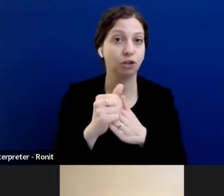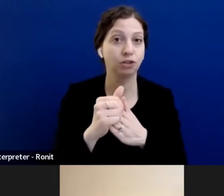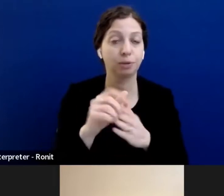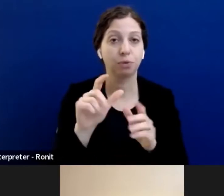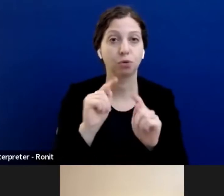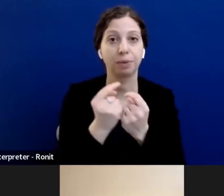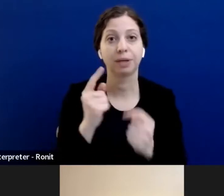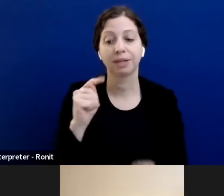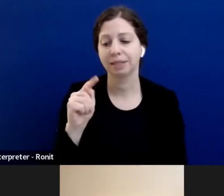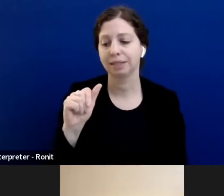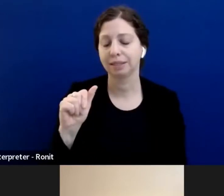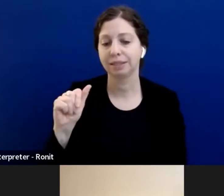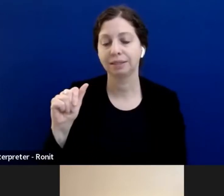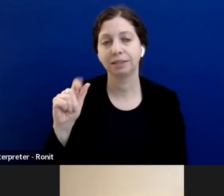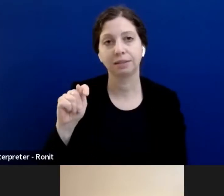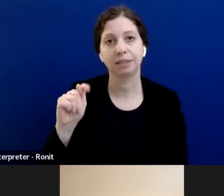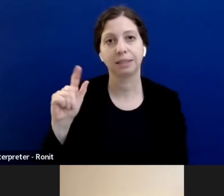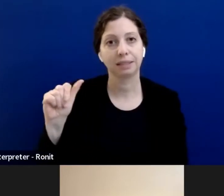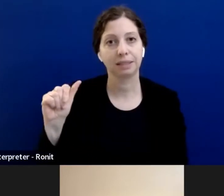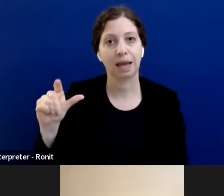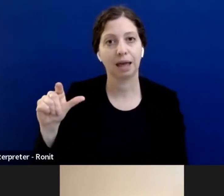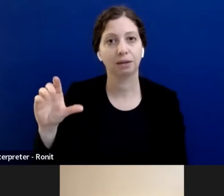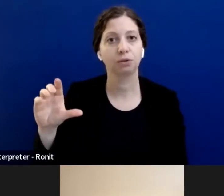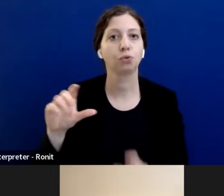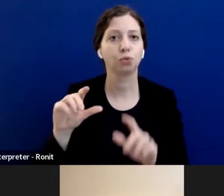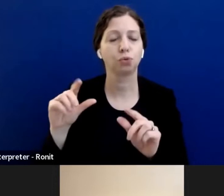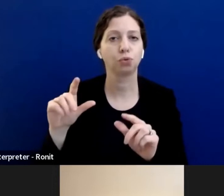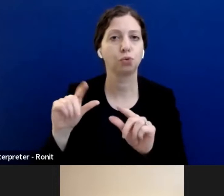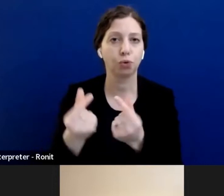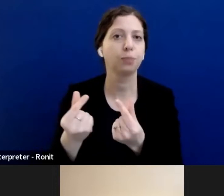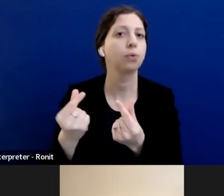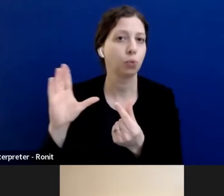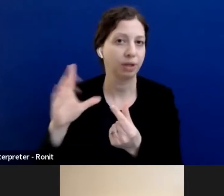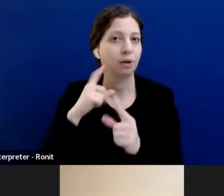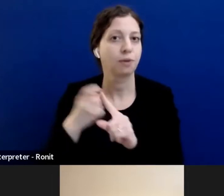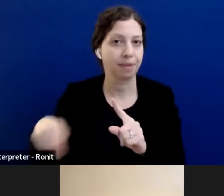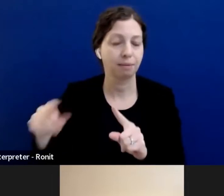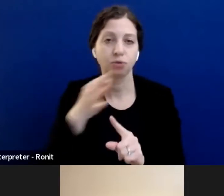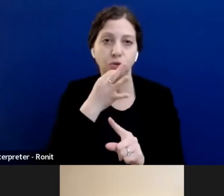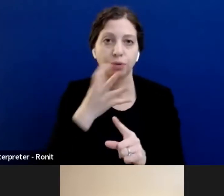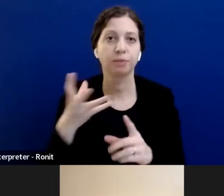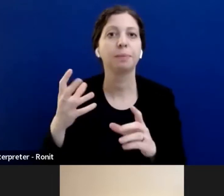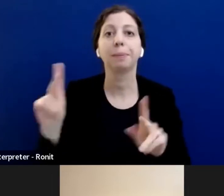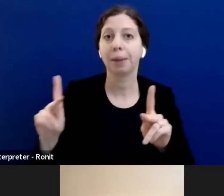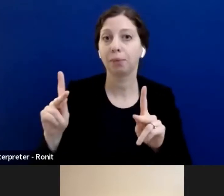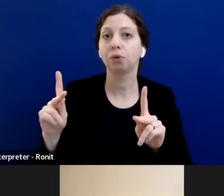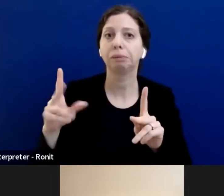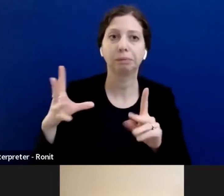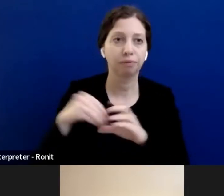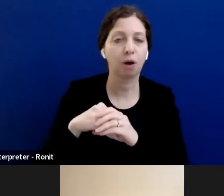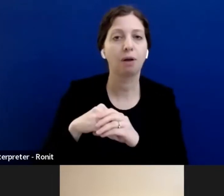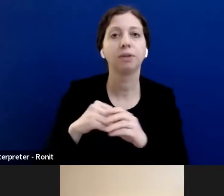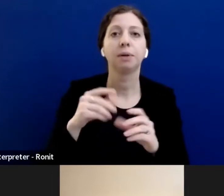group. This group, with whom you will hear from soon, is made up of individuals with TBI,